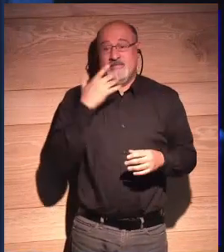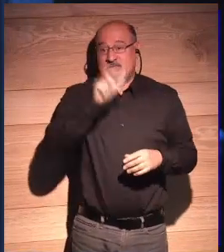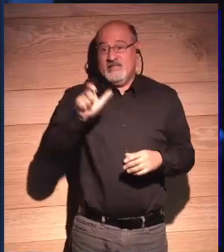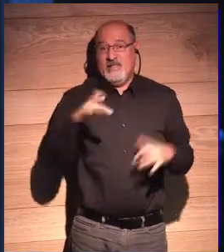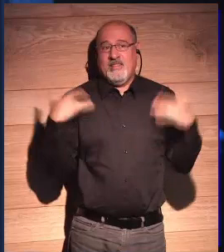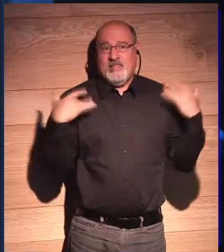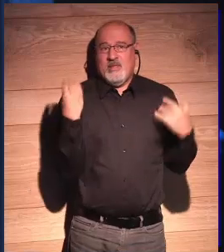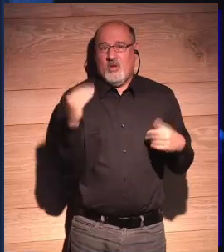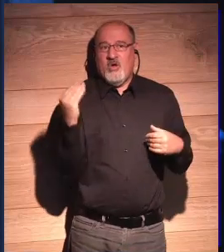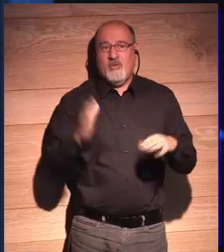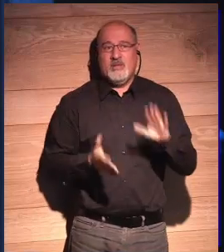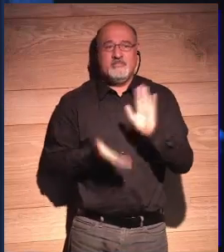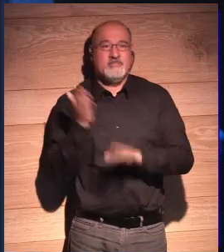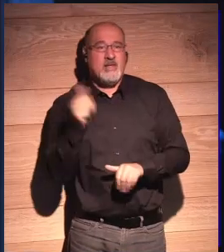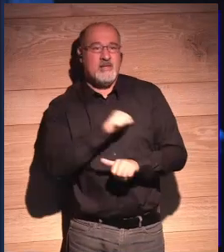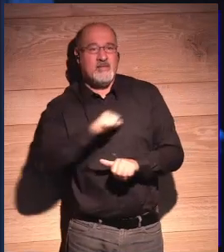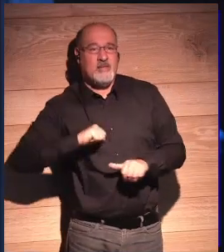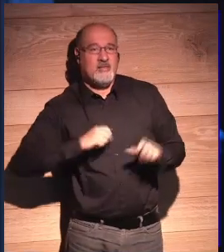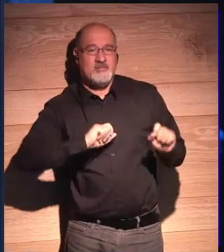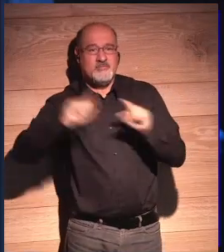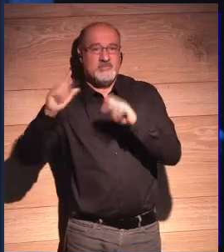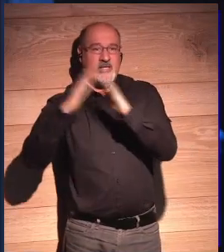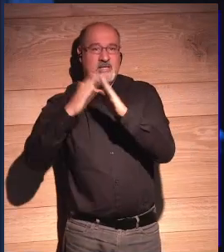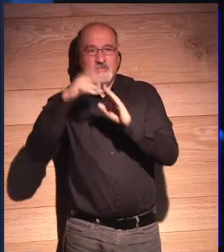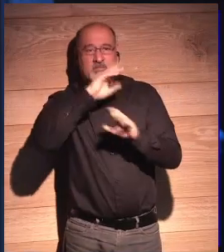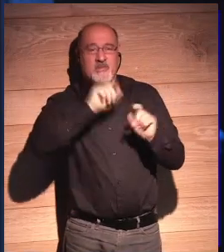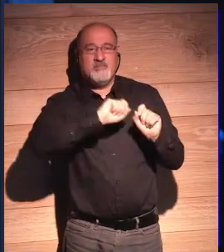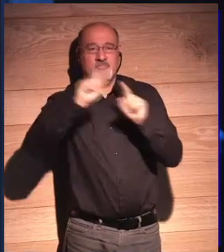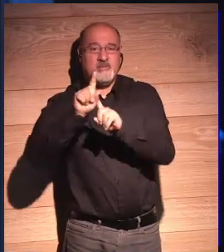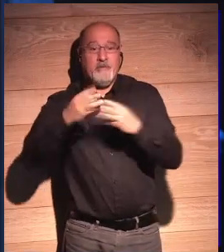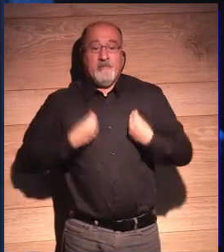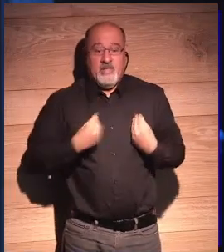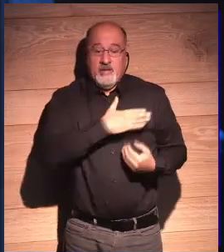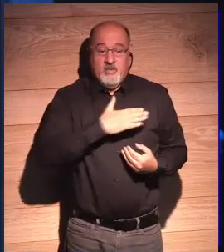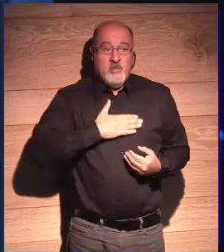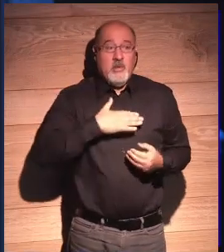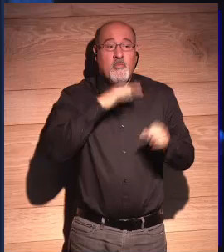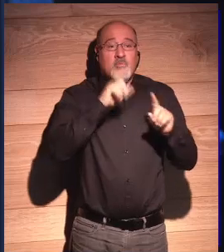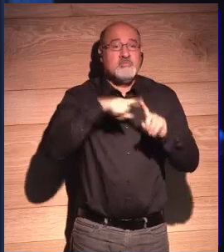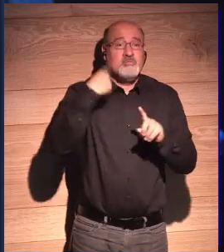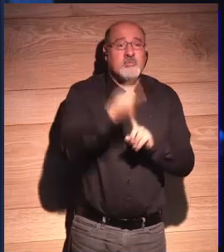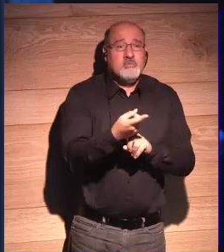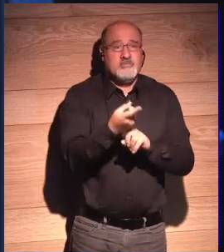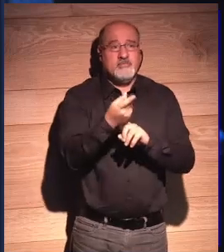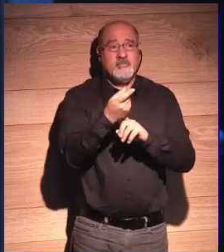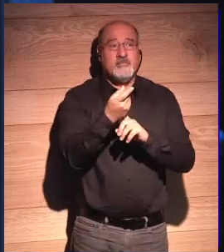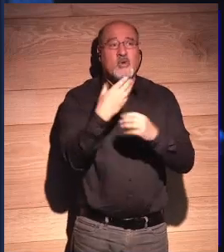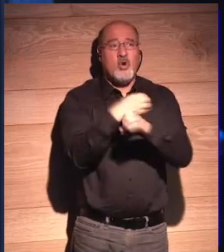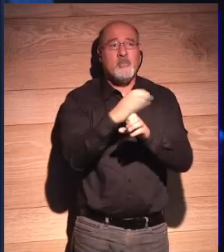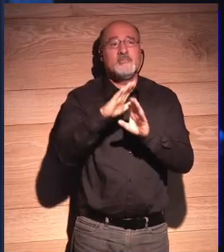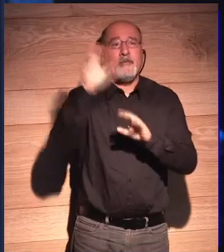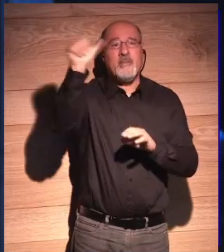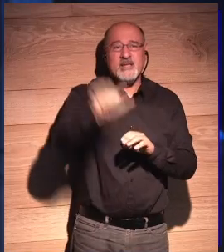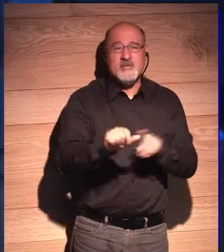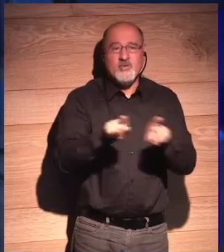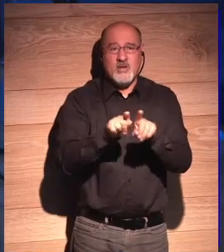achieved that either through the comic or the movie, he had managed to make this movie and this